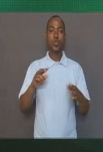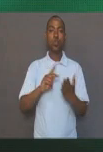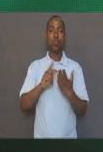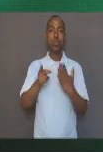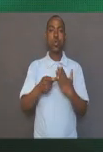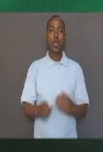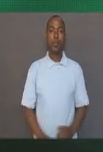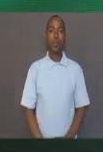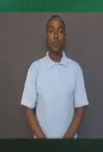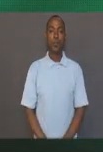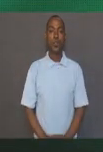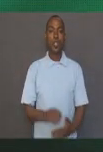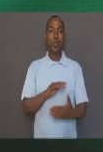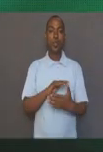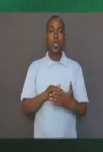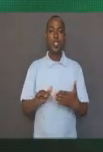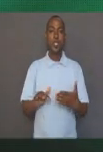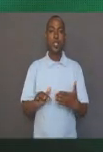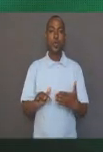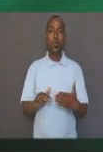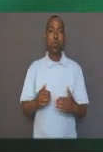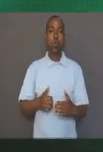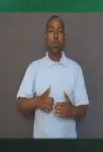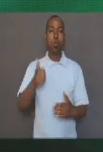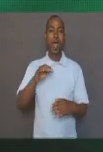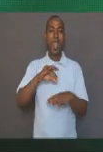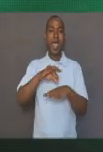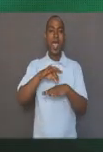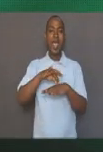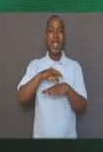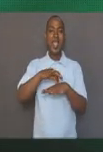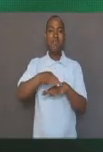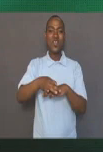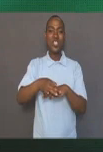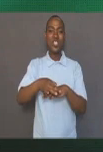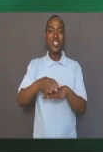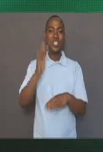program studying the major infectious diseases.